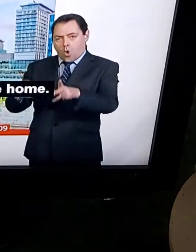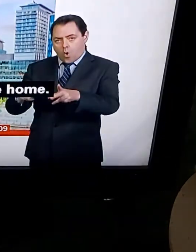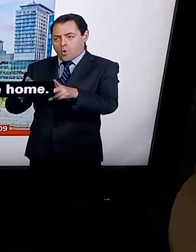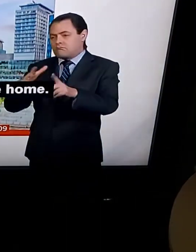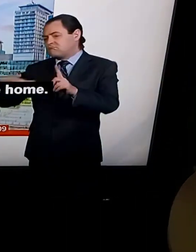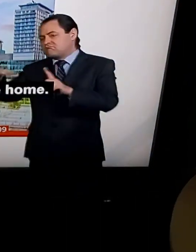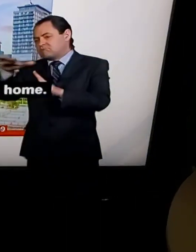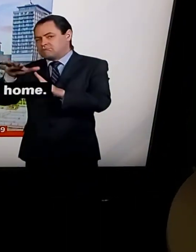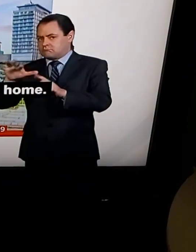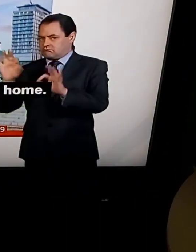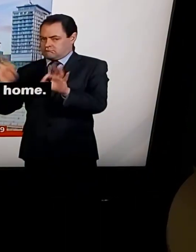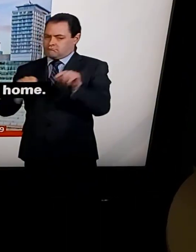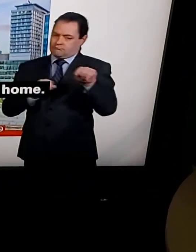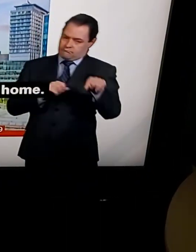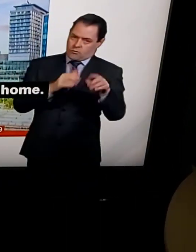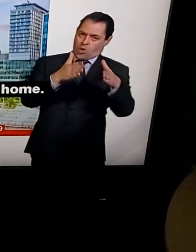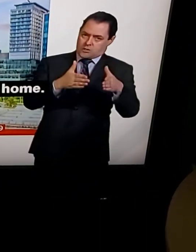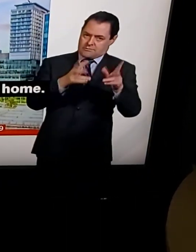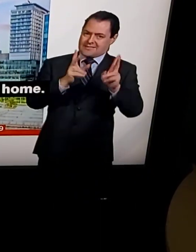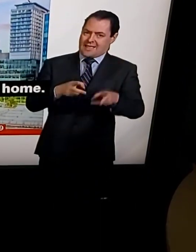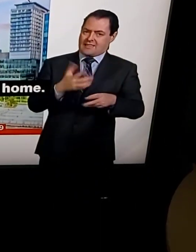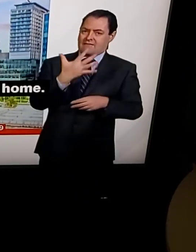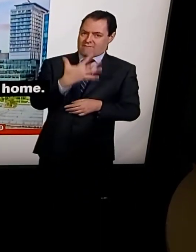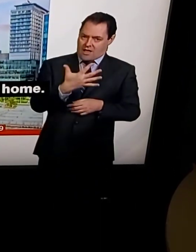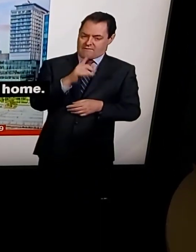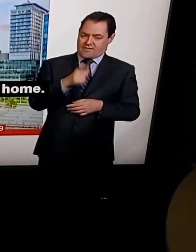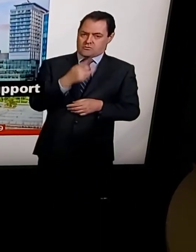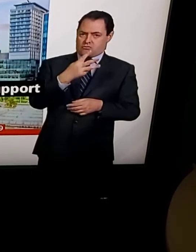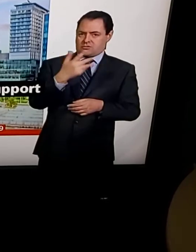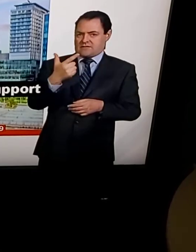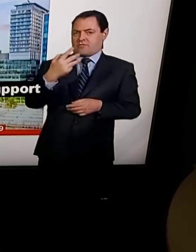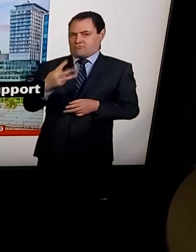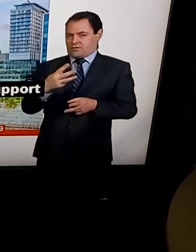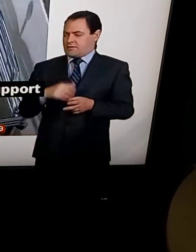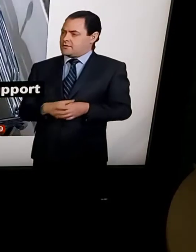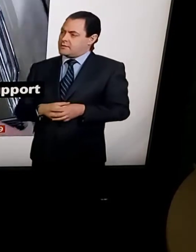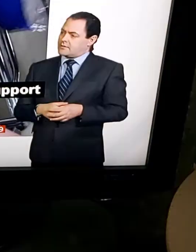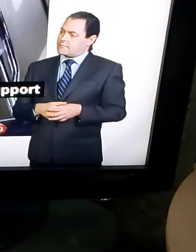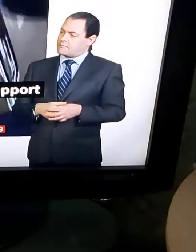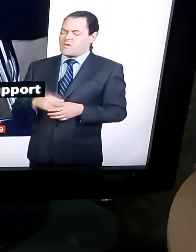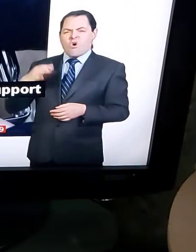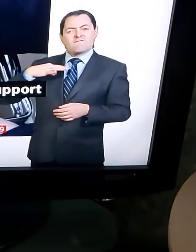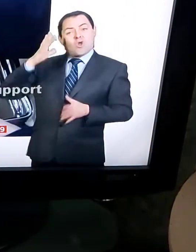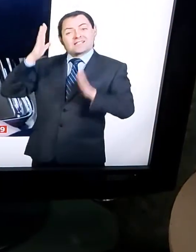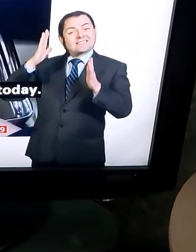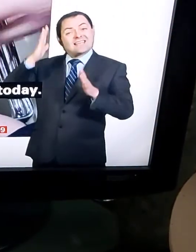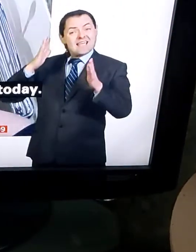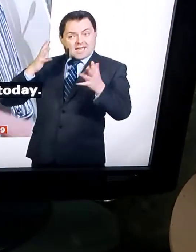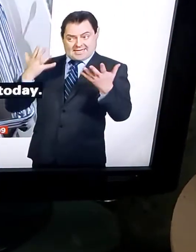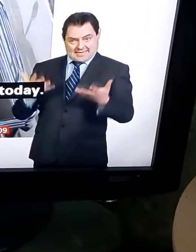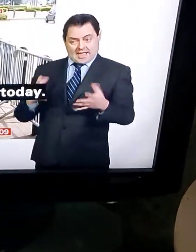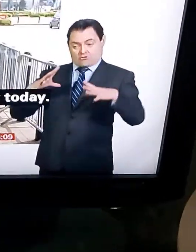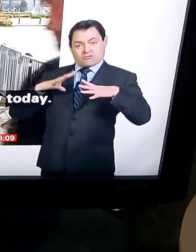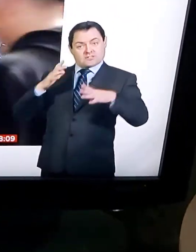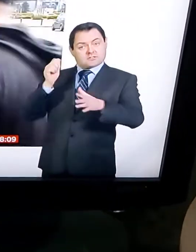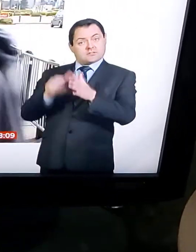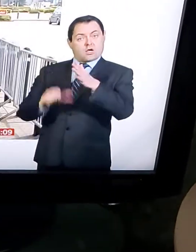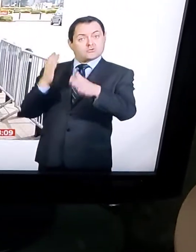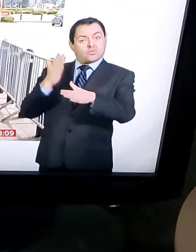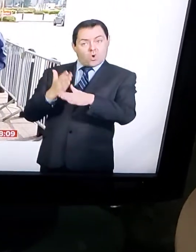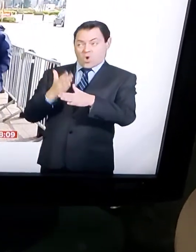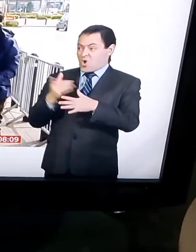People who volunteer to support the NHS during the outbreak will begin reporting for duty today. They will deliver food and medicines, drive